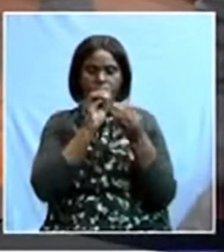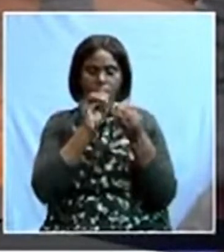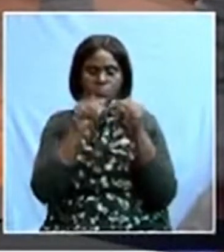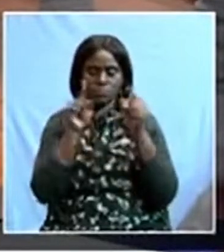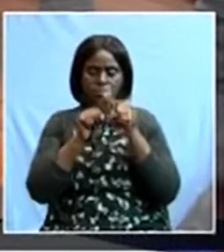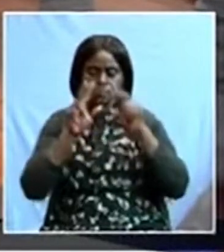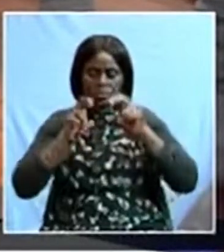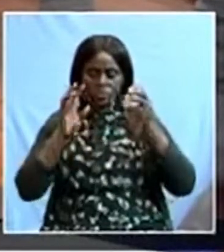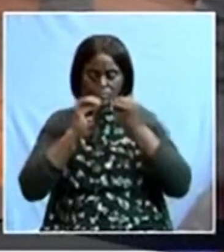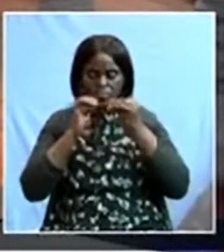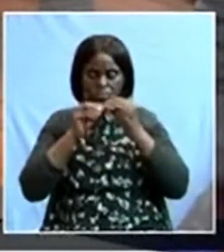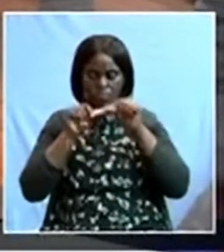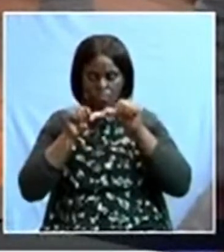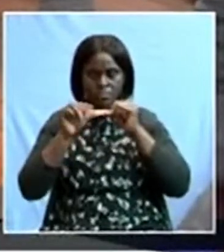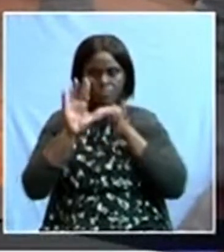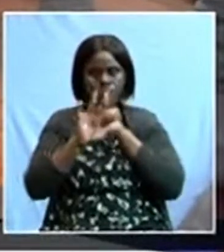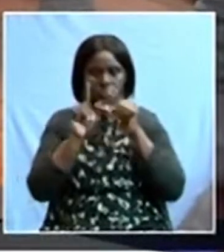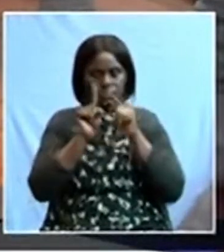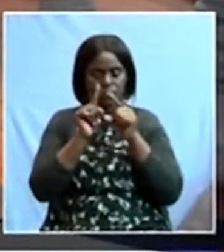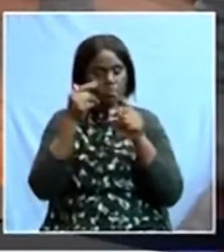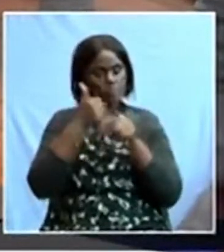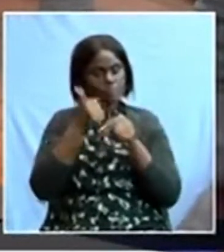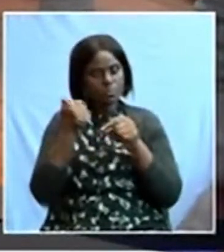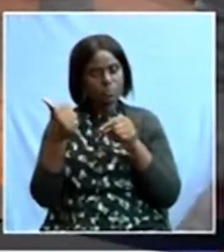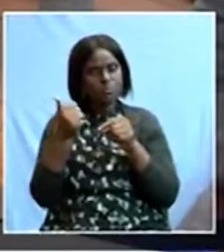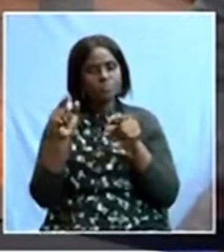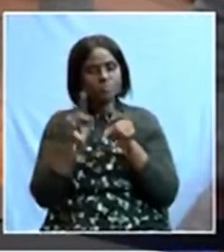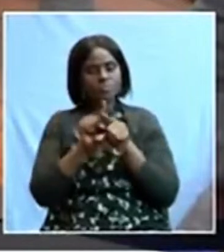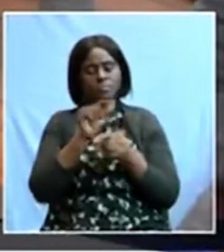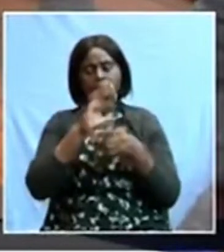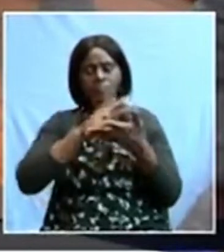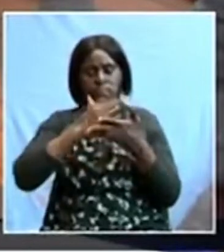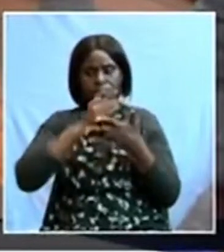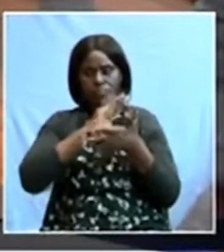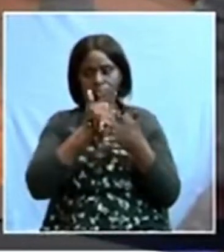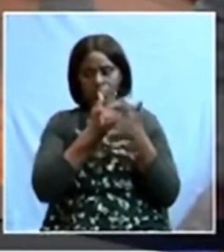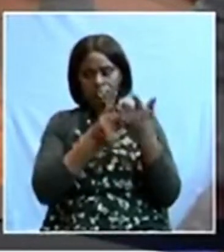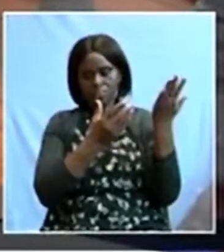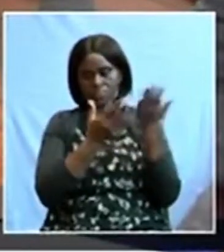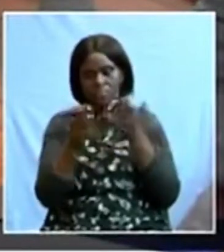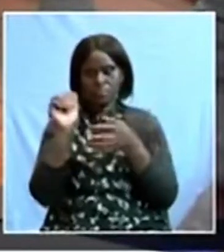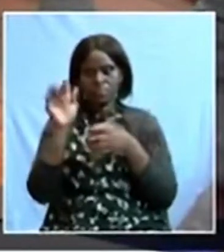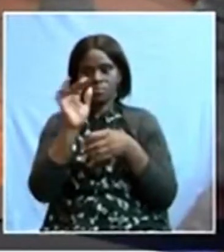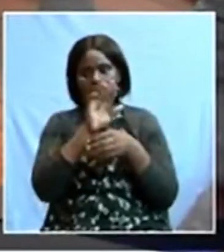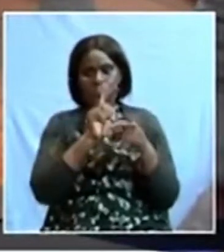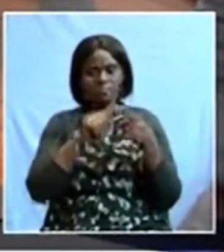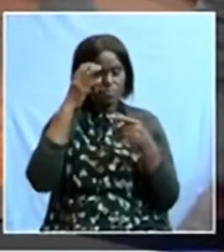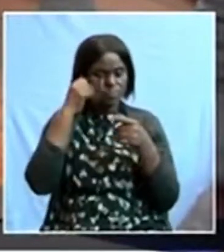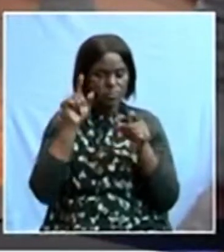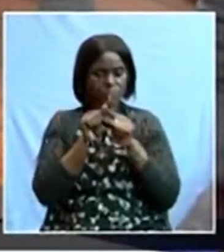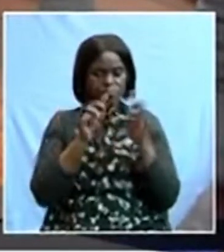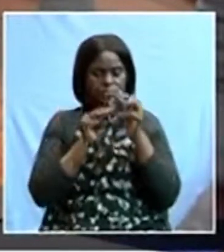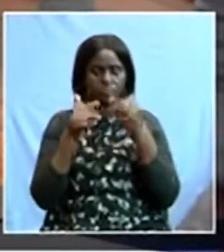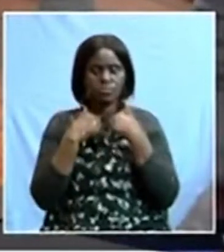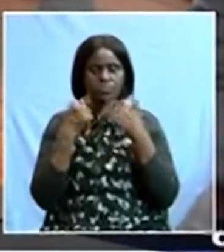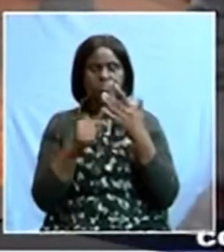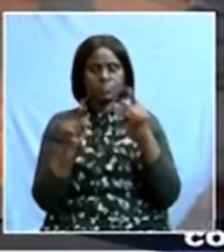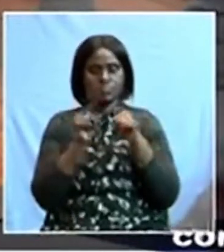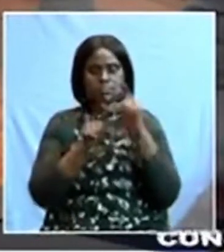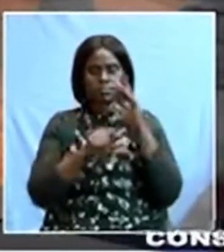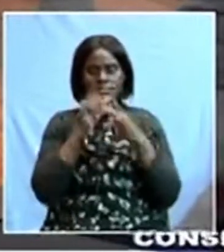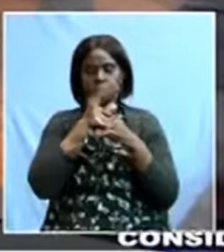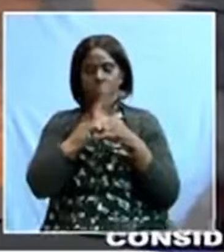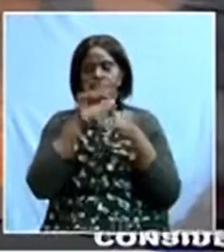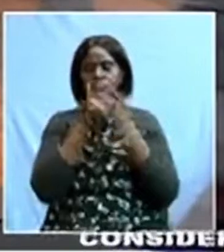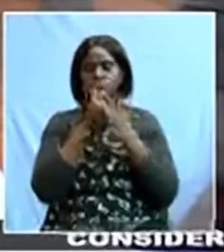the investigations are still ongoing, while laptops were delivered and distributed to officers, and management has found all